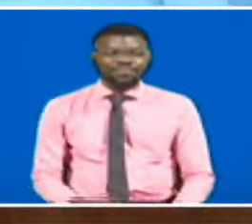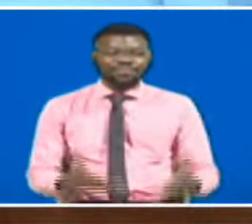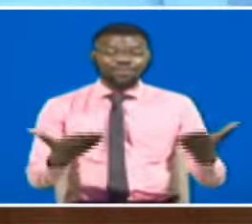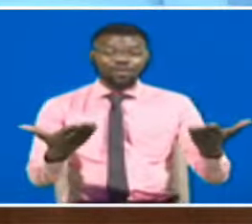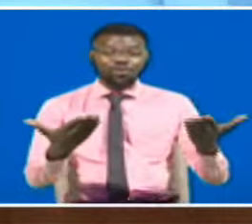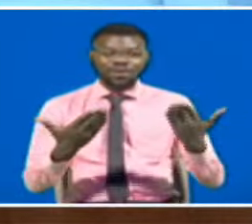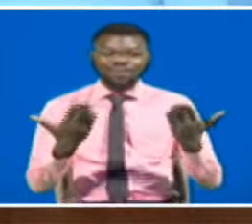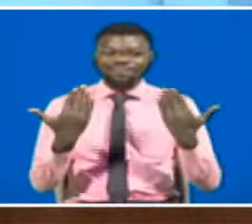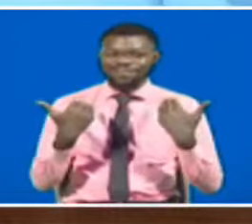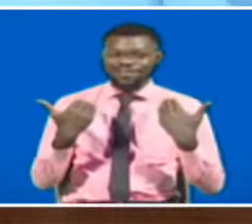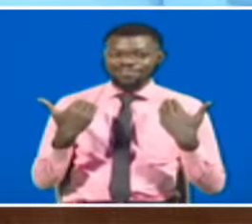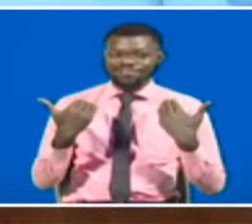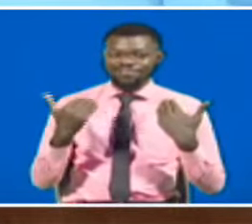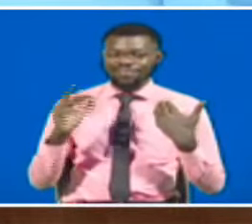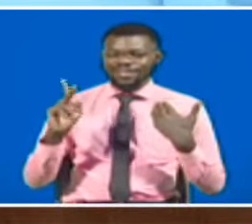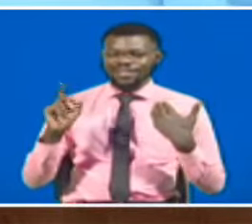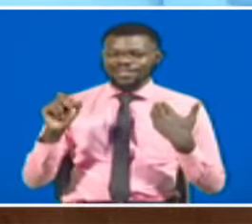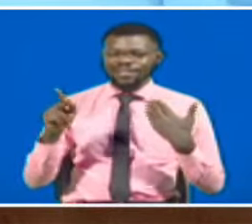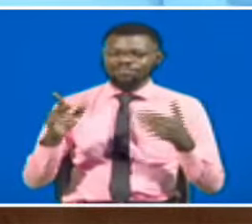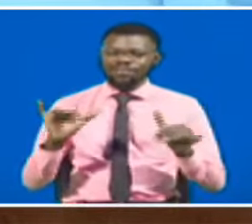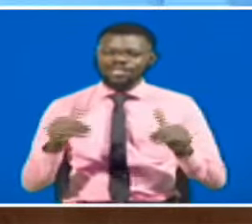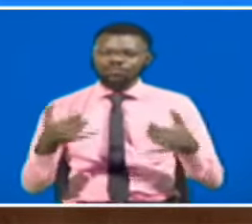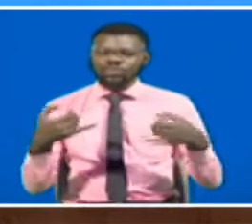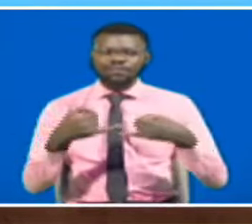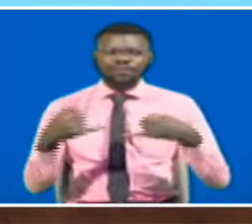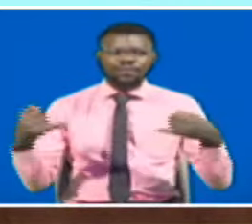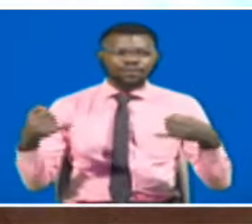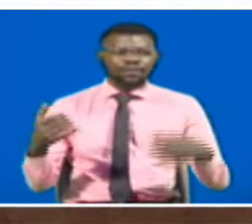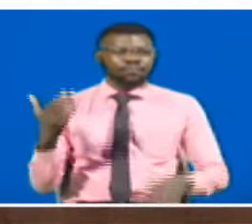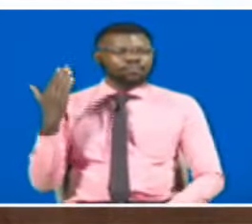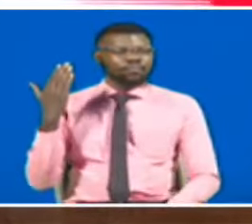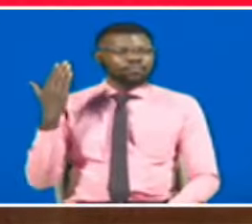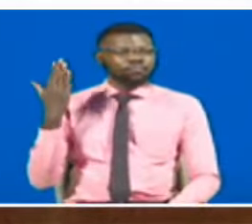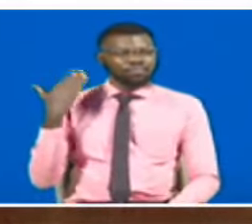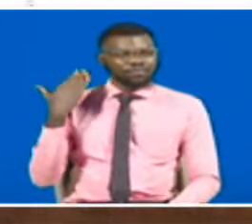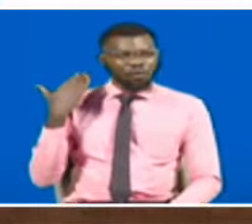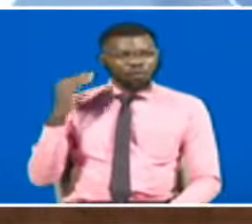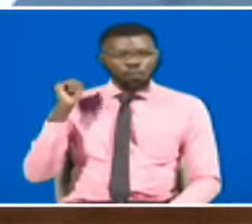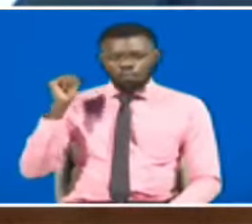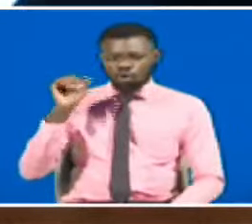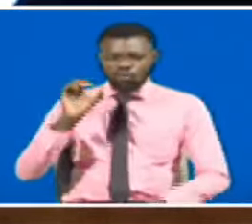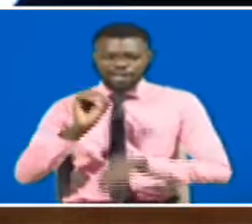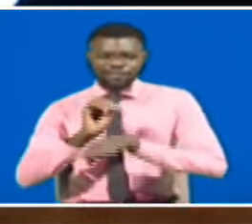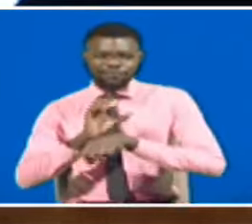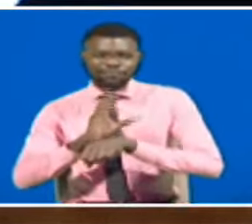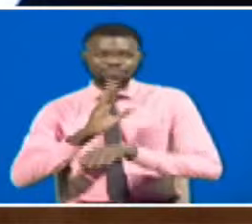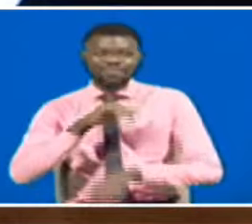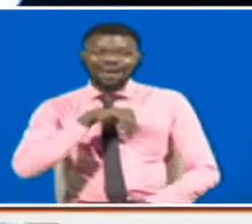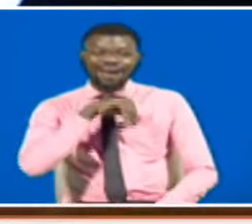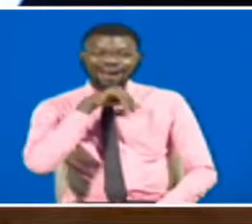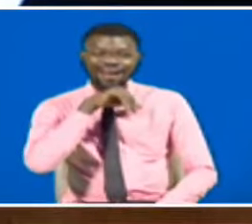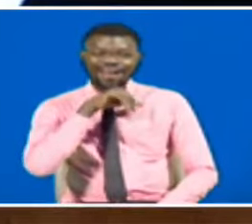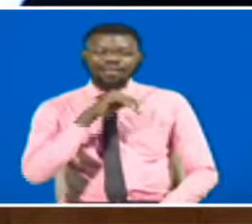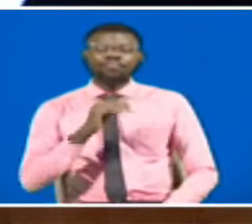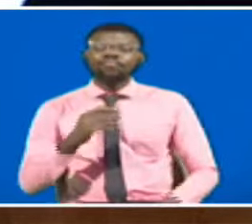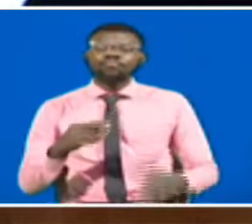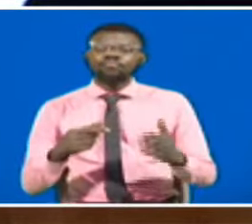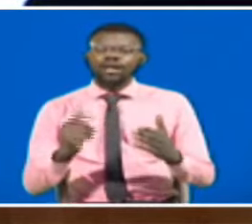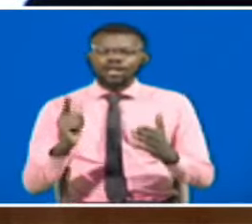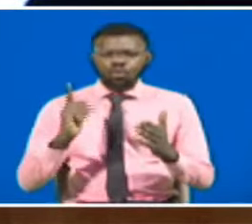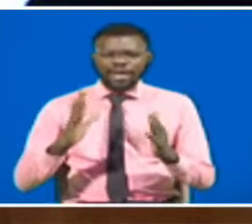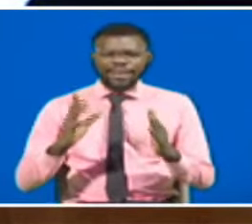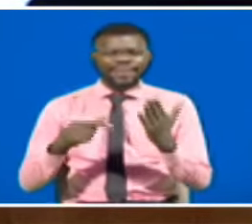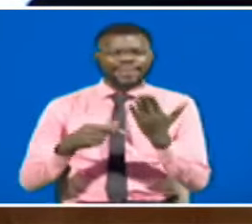Welcome back. This is KTN Newsline. Now, a former political advisor to Azimio leader Raila Odinga, lawyer Silas Jakakimba,